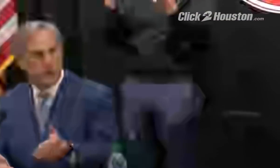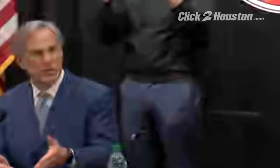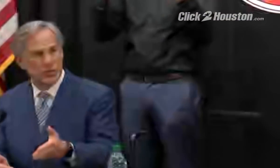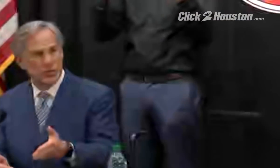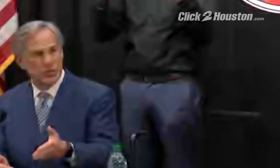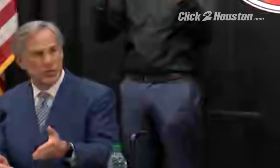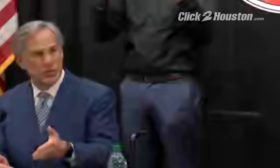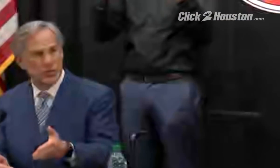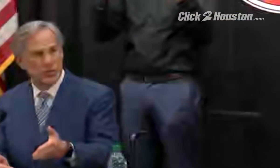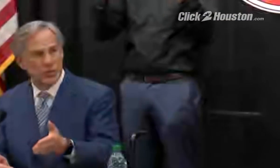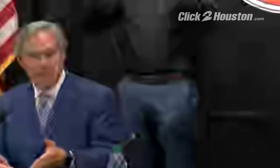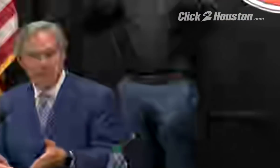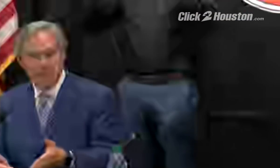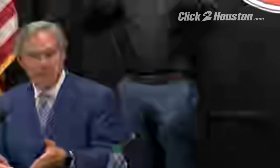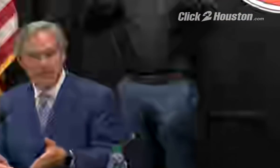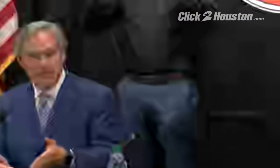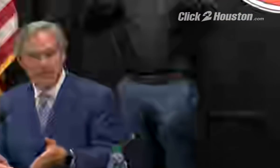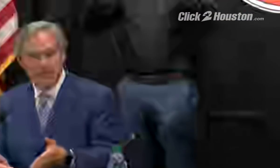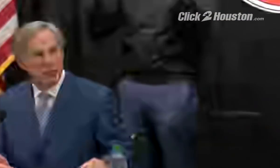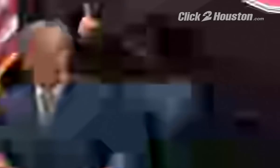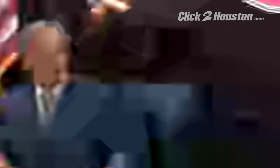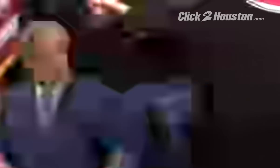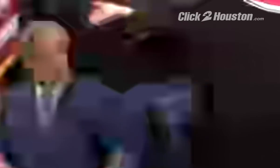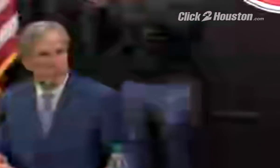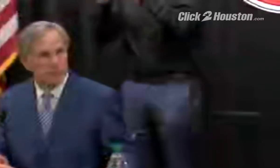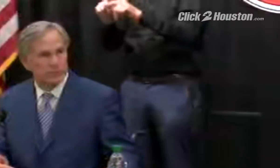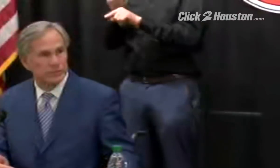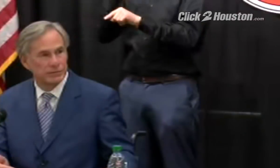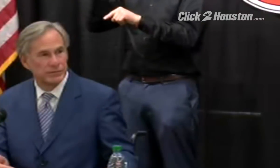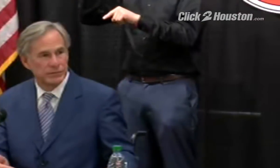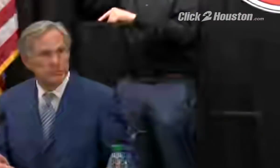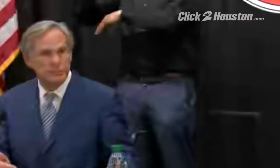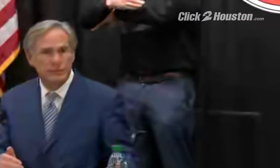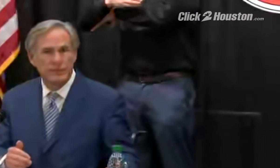need a transfer to the urban setting, they will have the ability to do so.